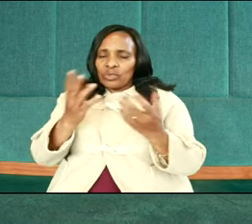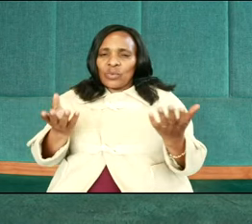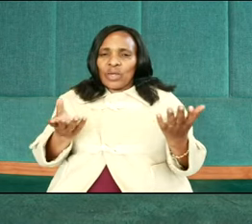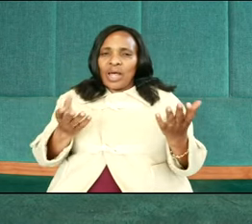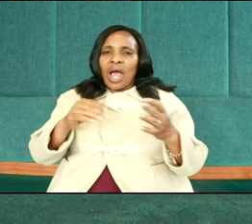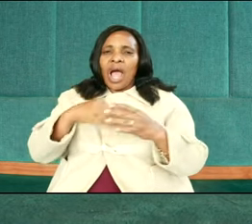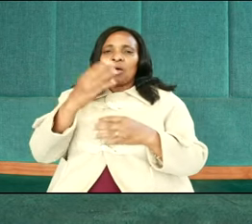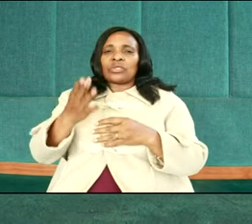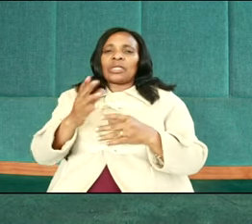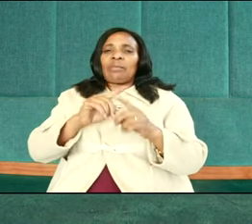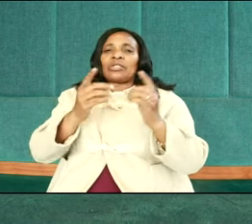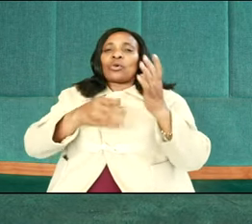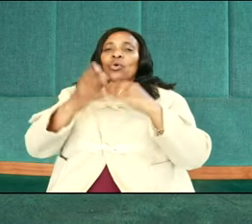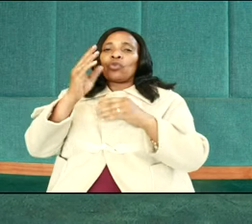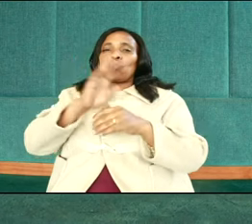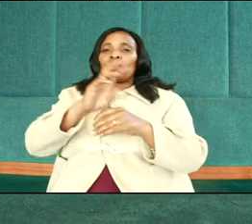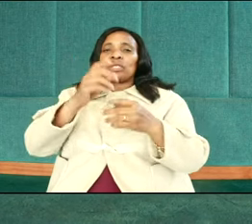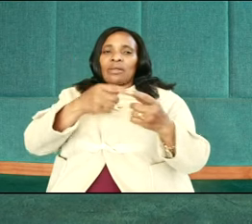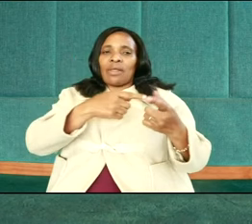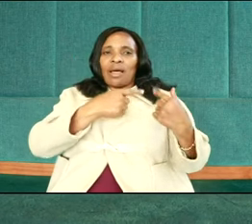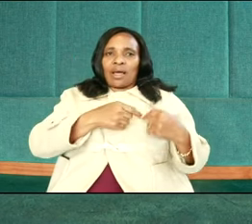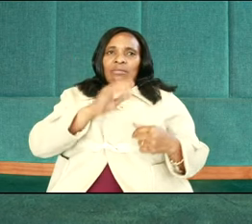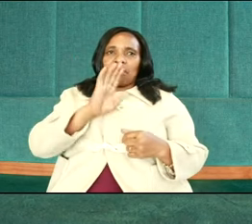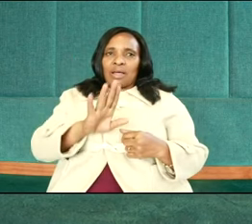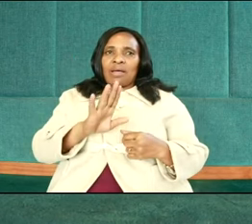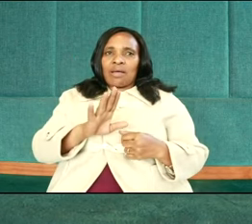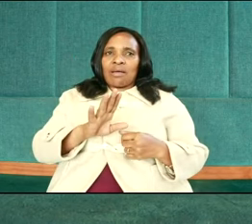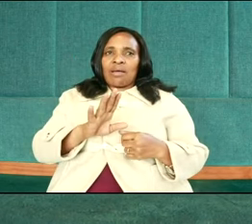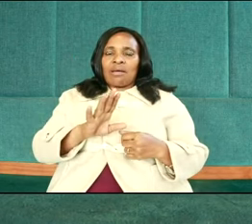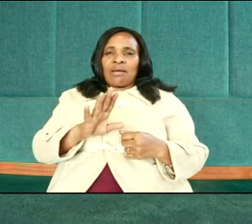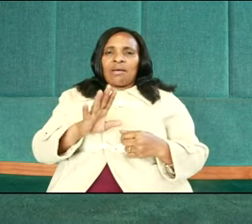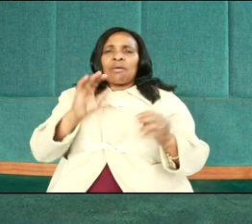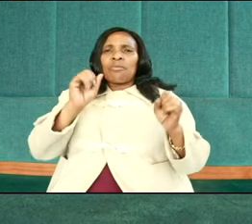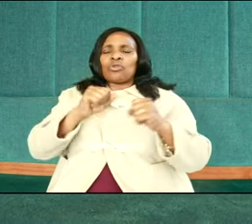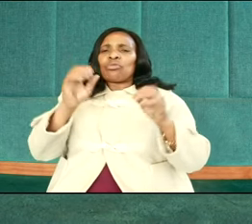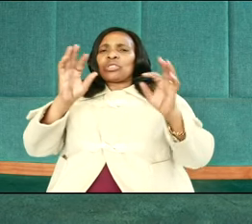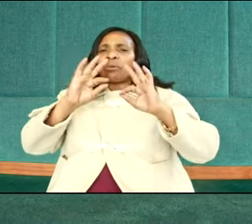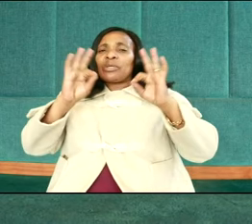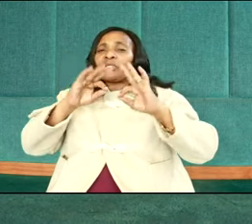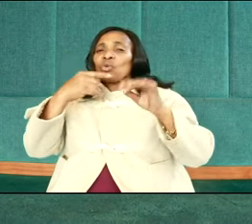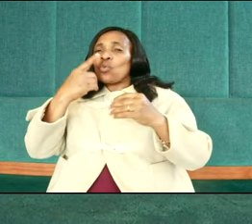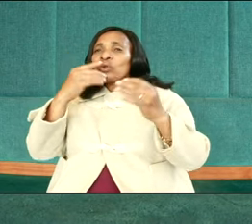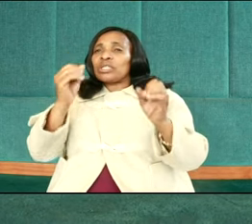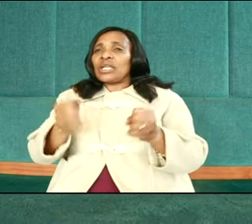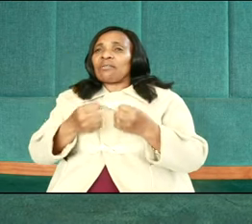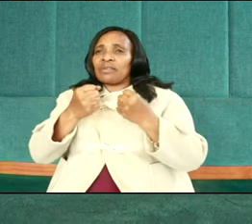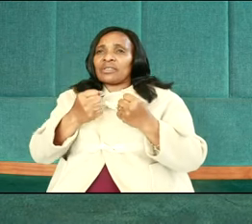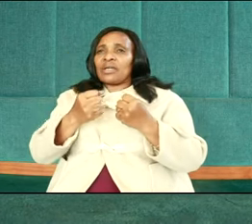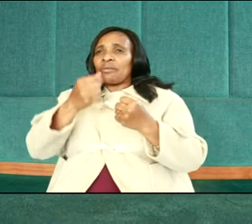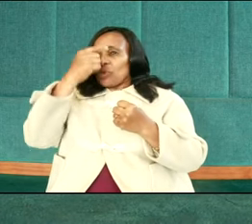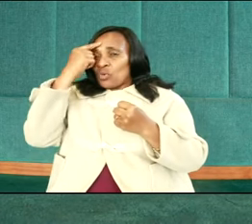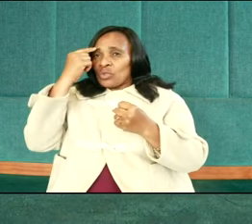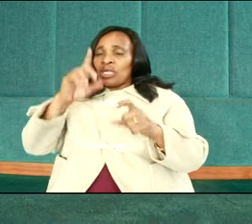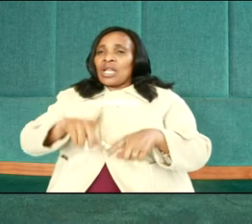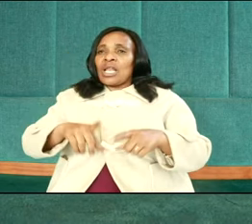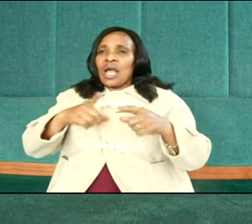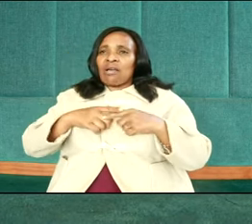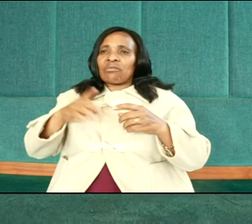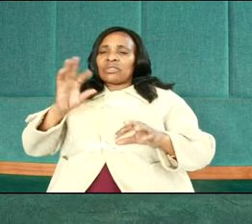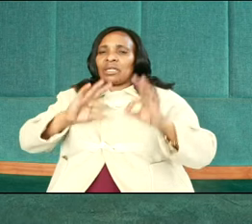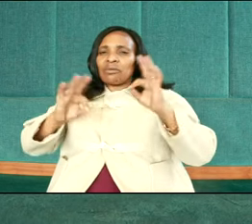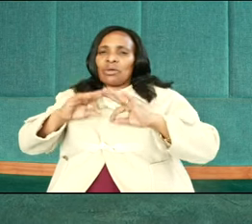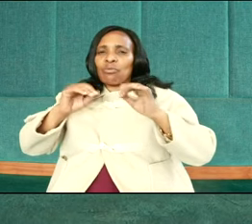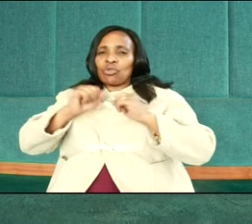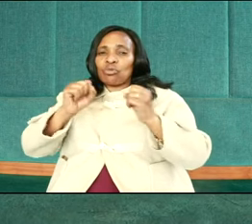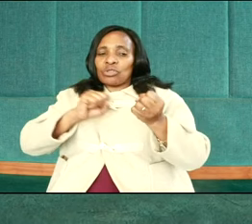on the outside, but God looks on the heart, or will we not be surprised by who is saved because our lifestyle tends to convey